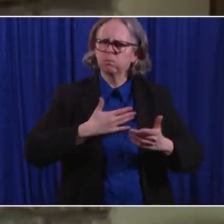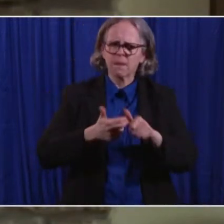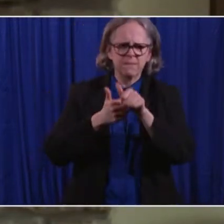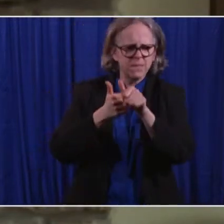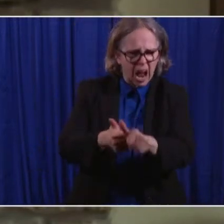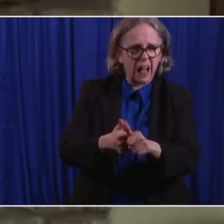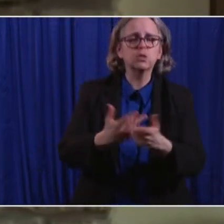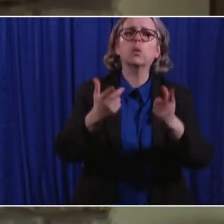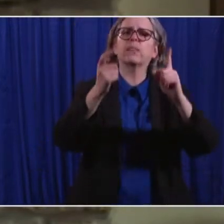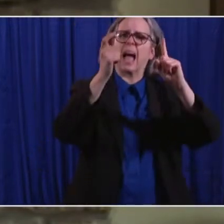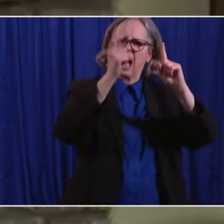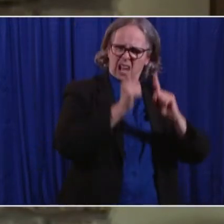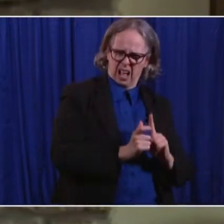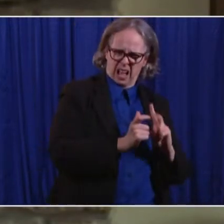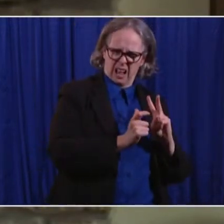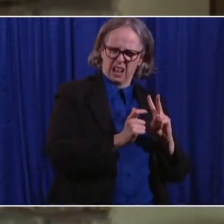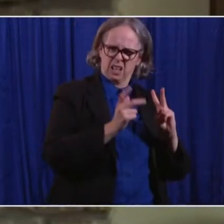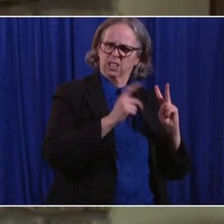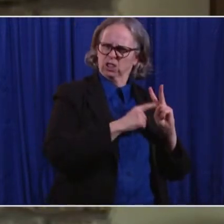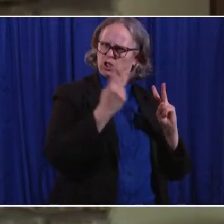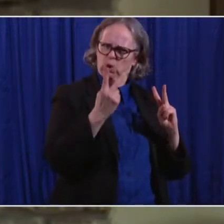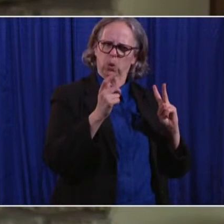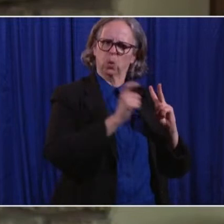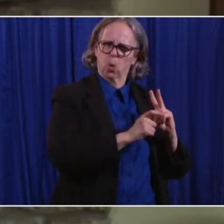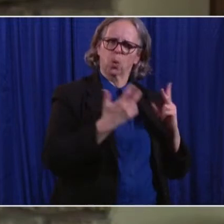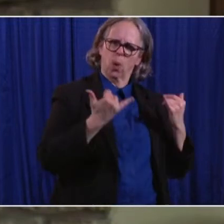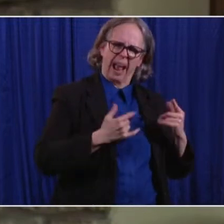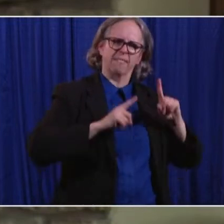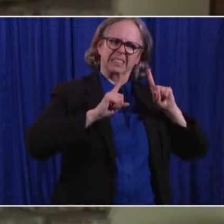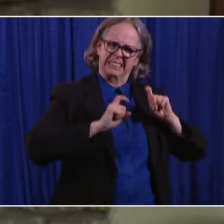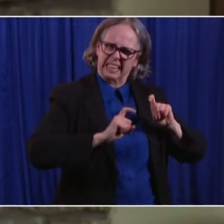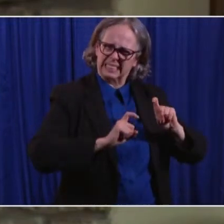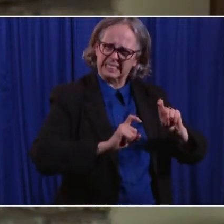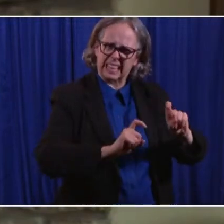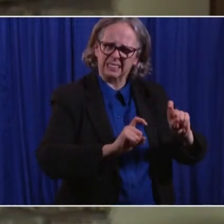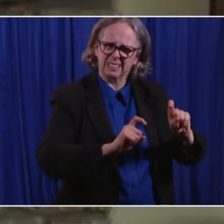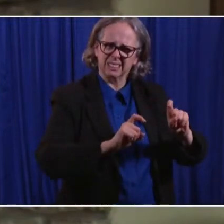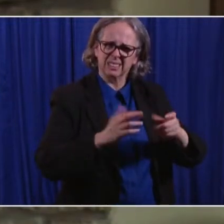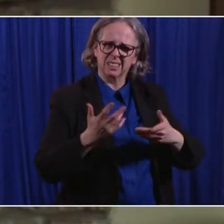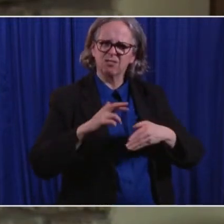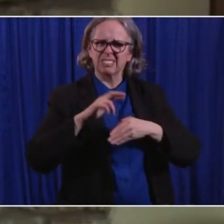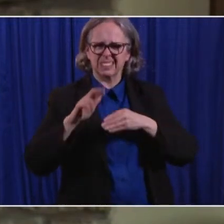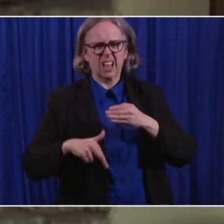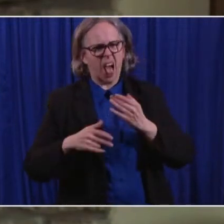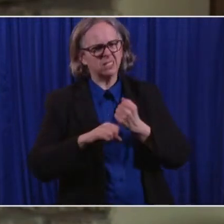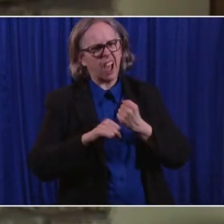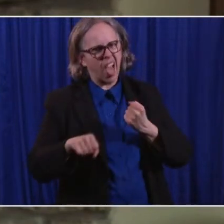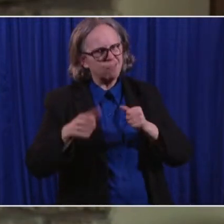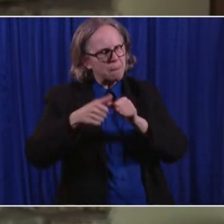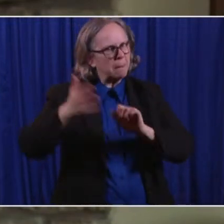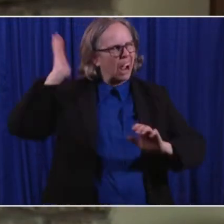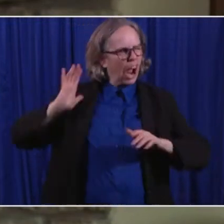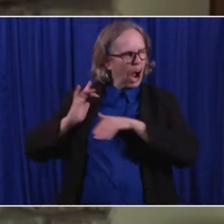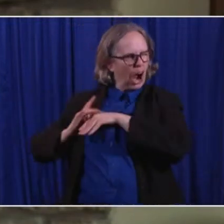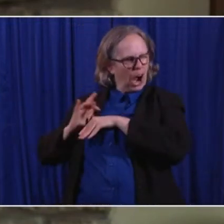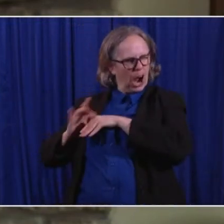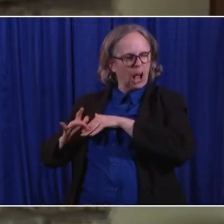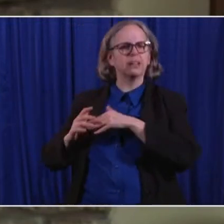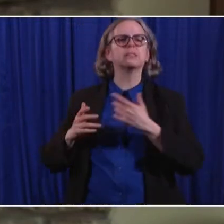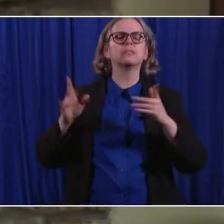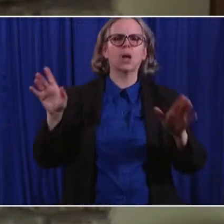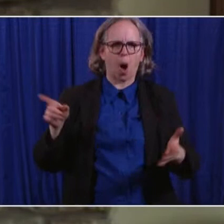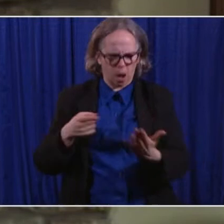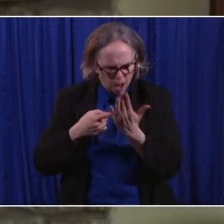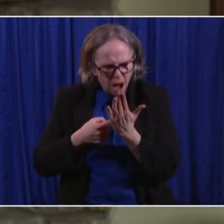time. Tests were done. Took a while for tests to come back, but tests came back, and it